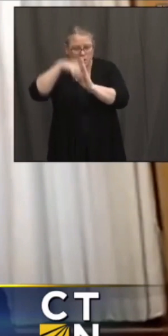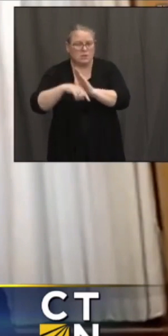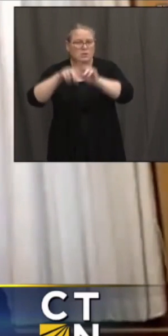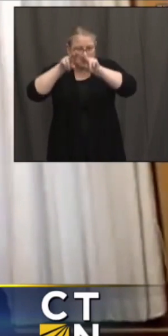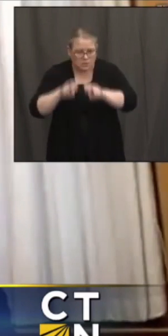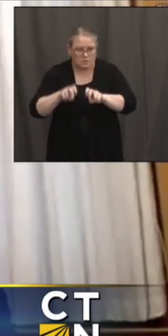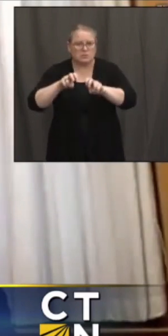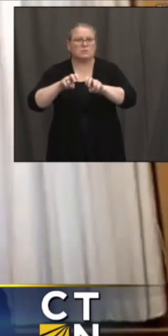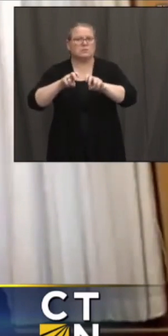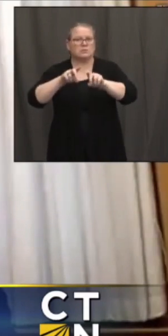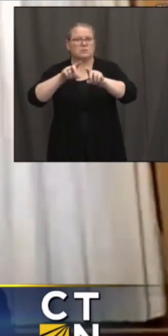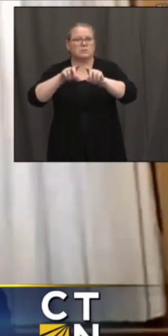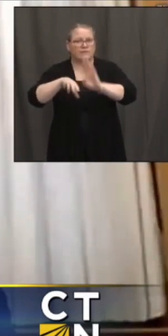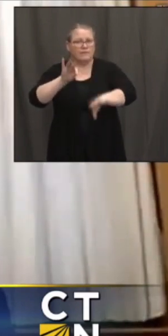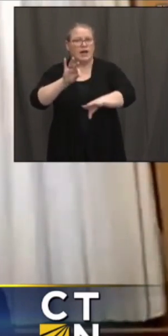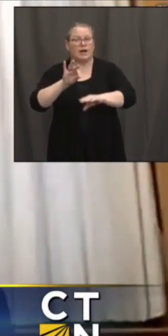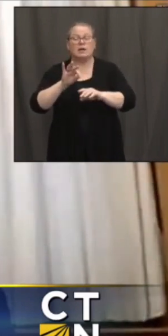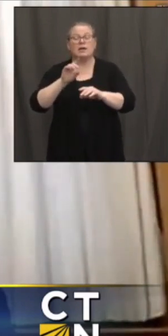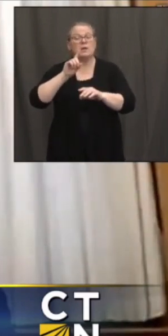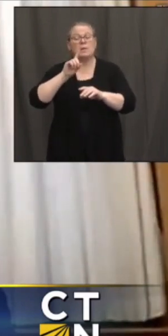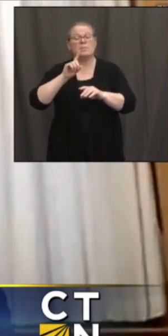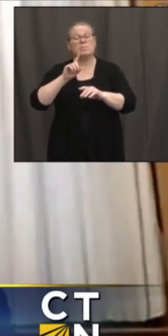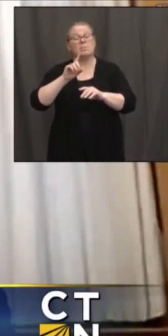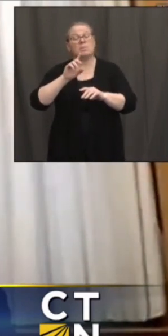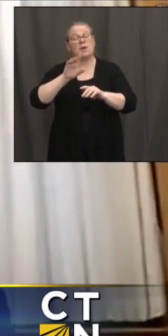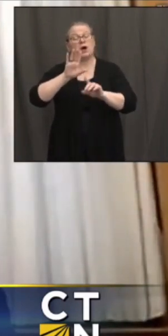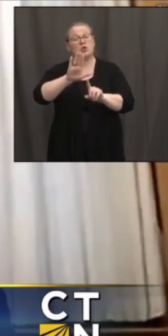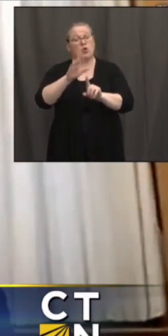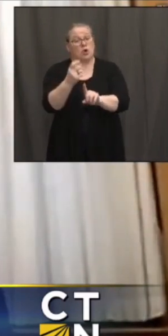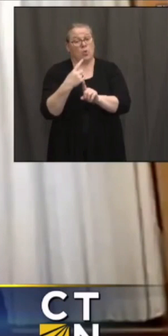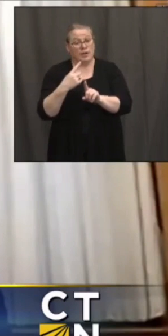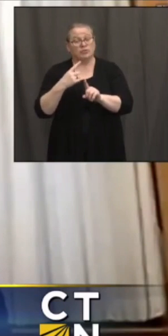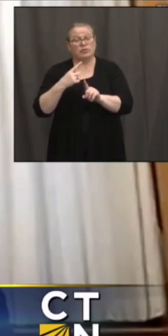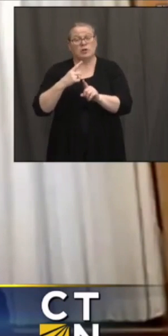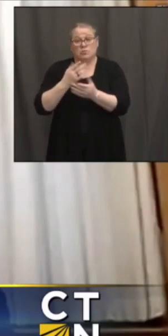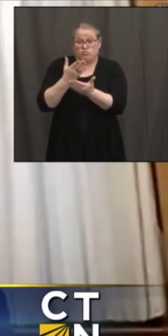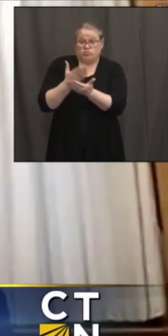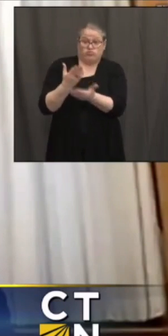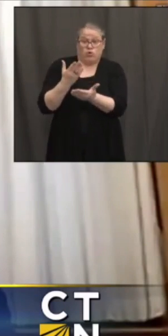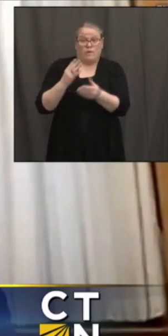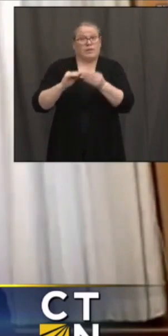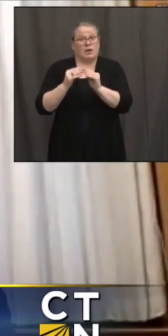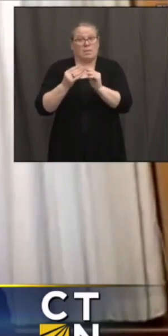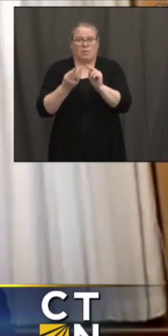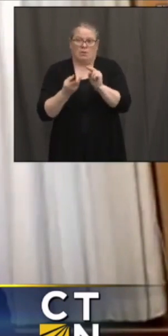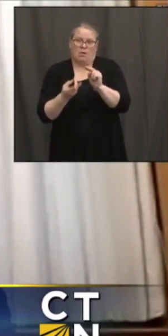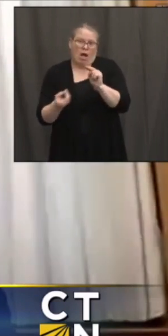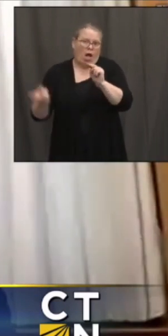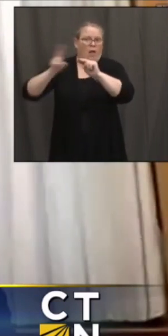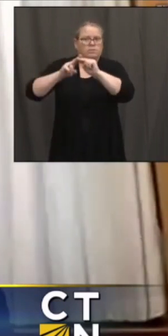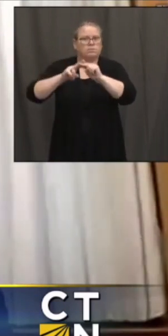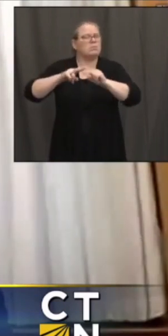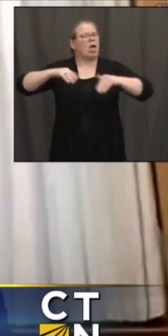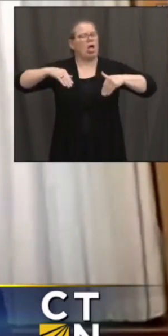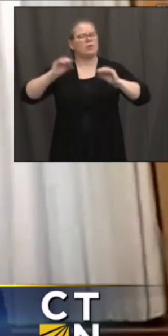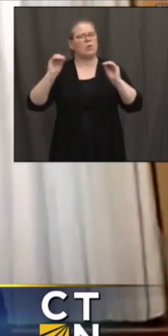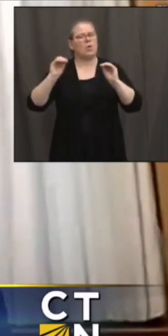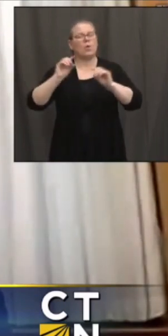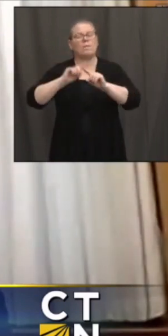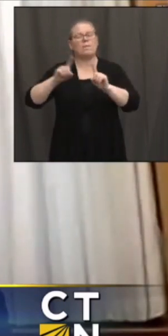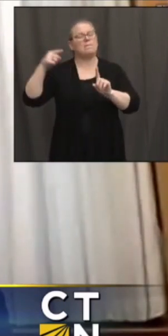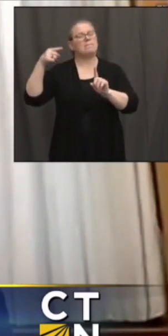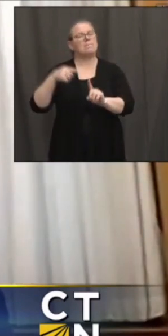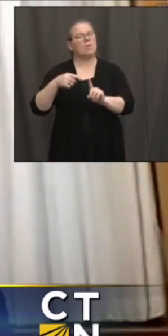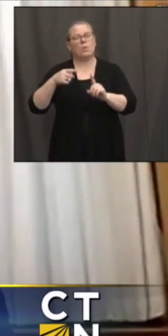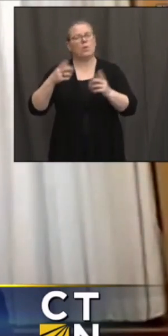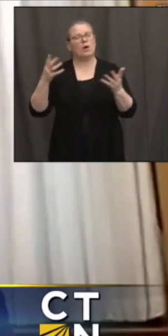have evidence at this point that would suggest the number is dramatically higher. I think the point everyone has been trying to make is that it would